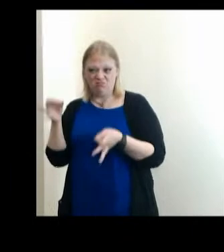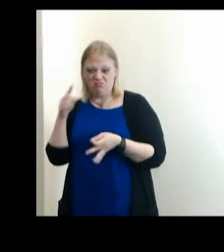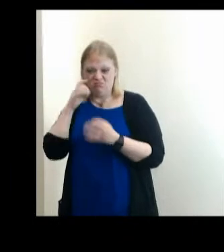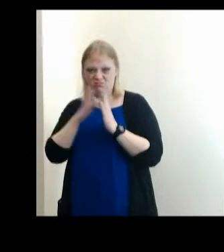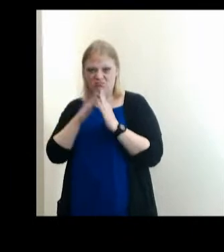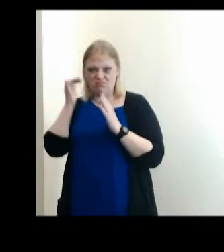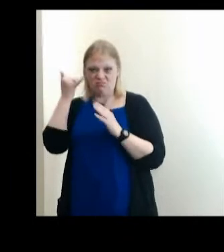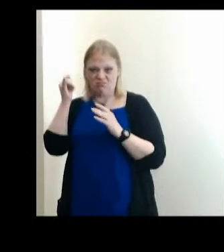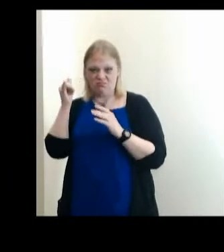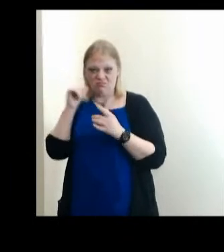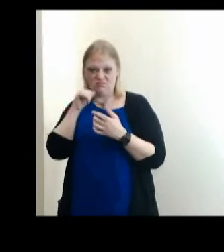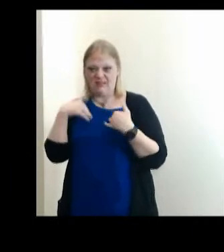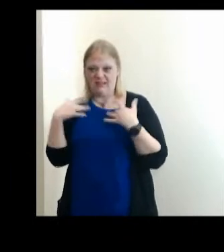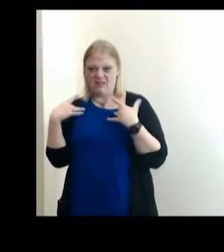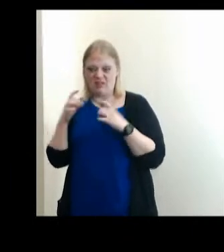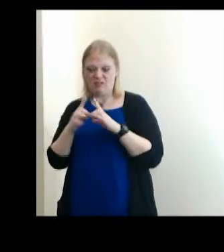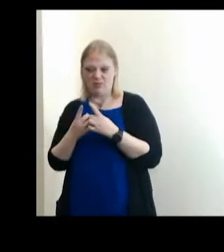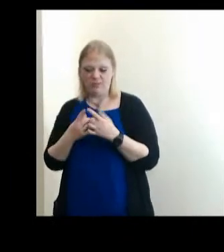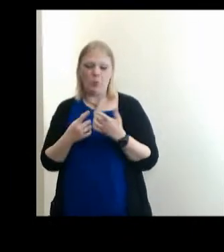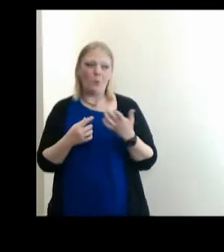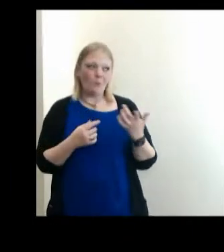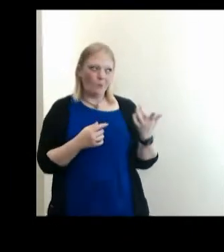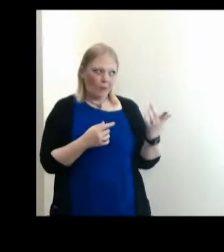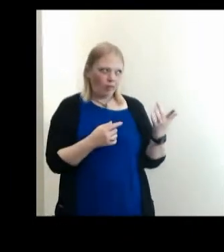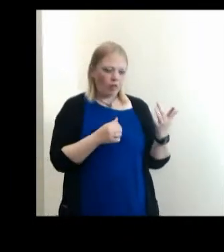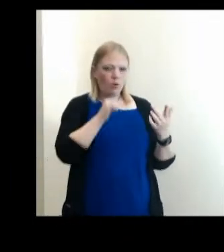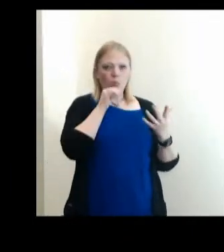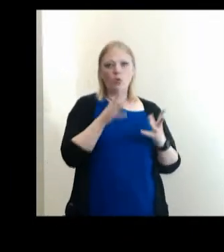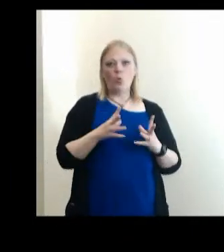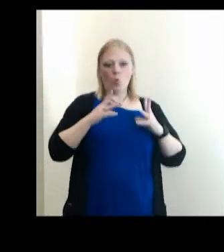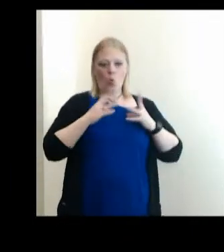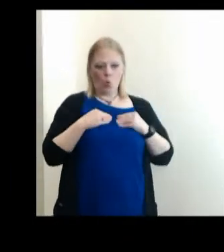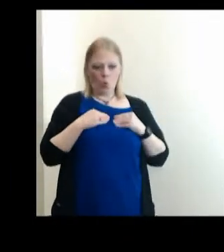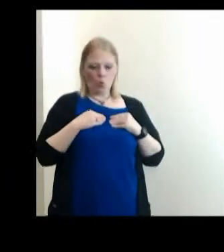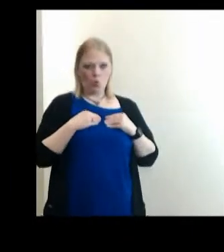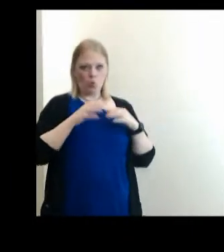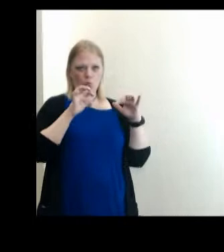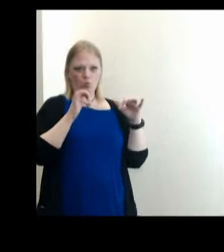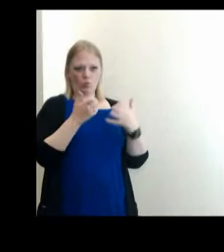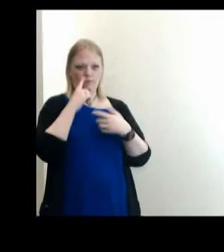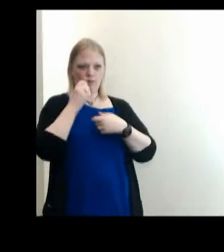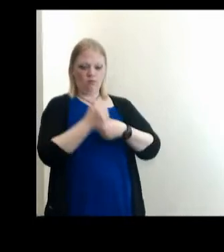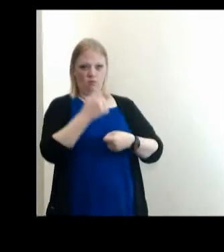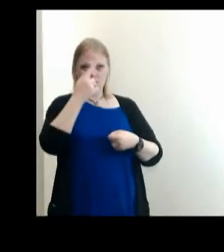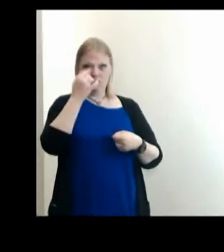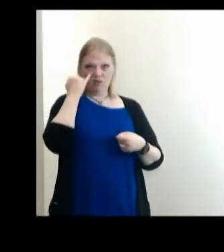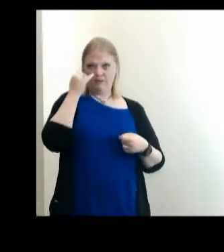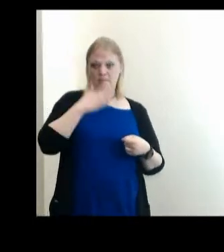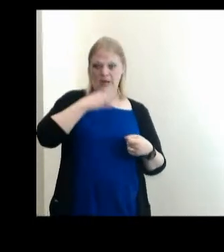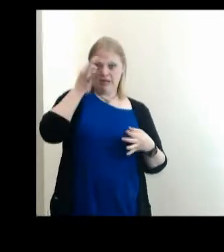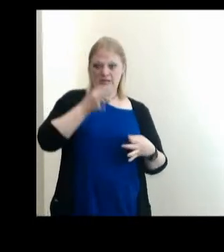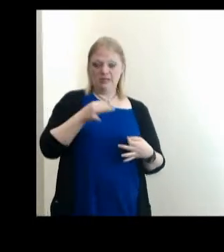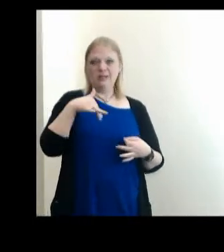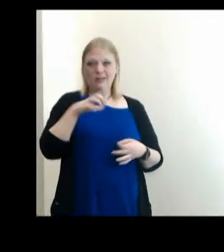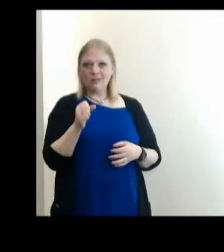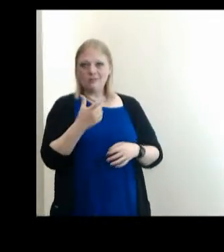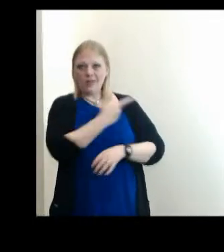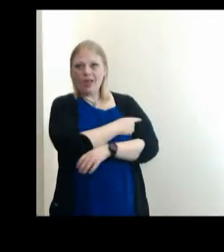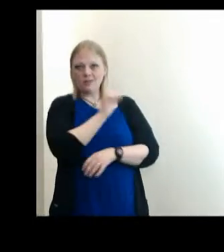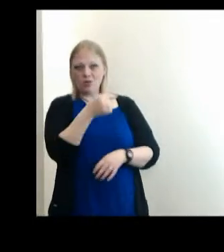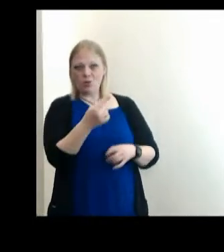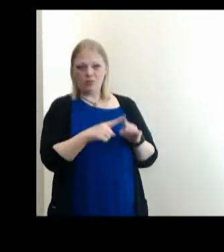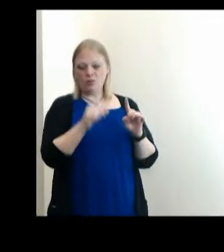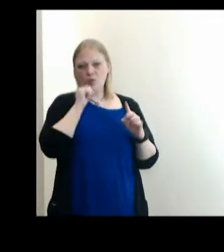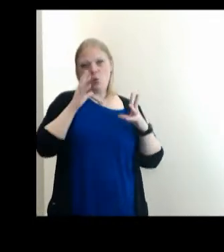Buffalo doesn't have a health department? Well, we don't own the facility. If it was up to me, we certainly would be vaccine only, but we don't